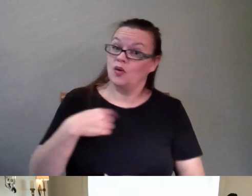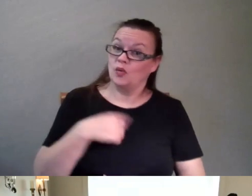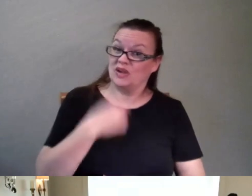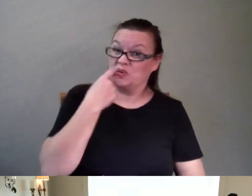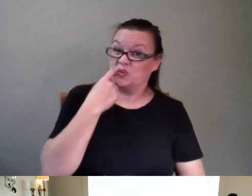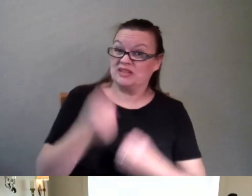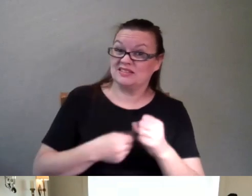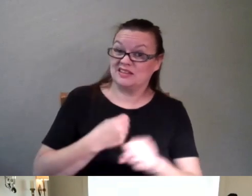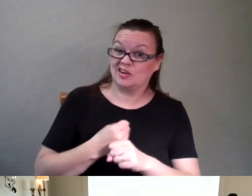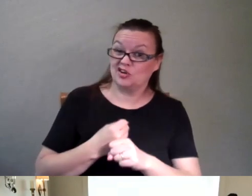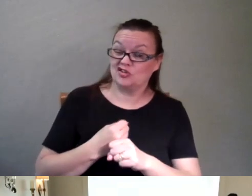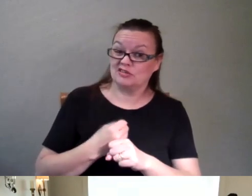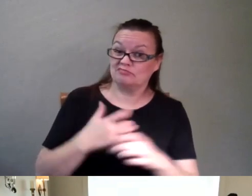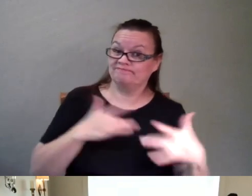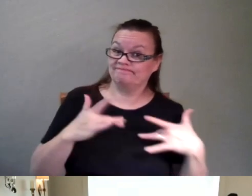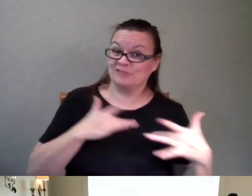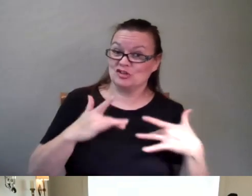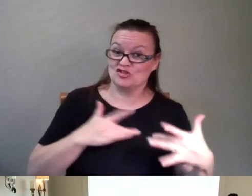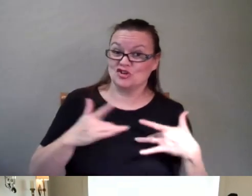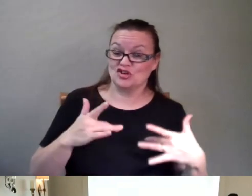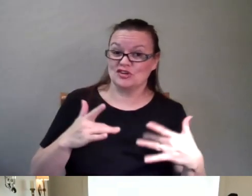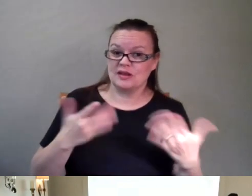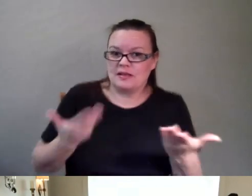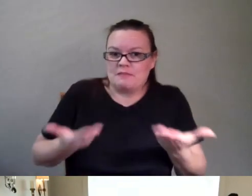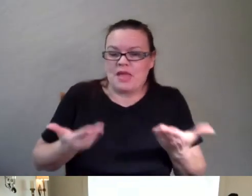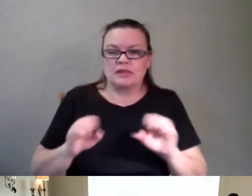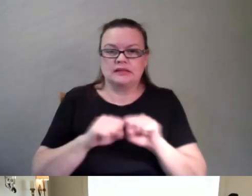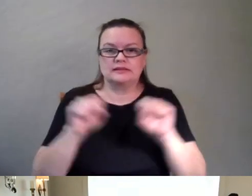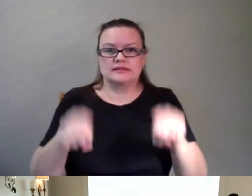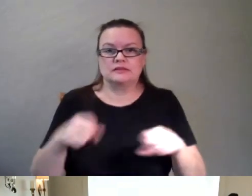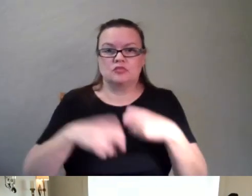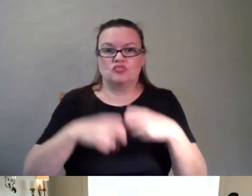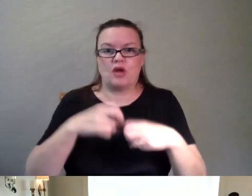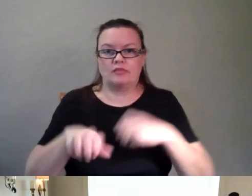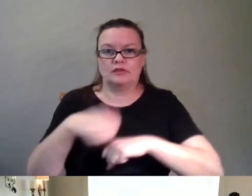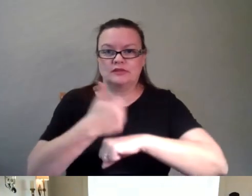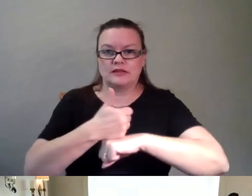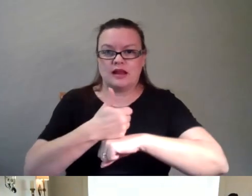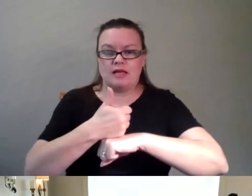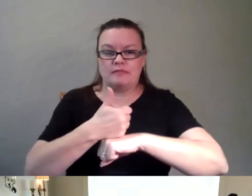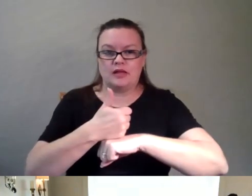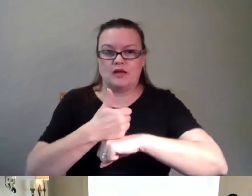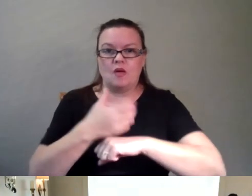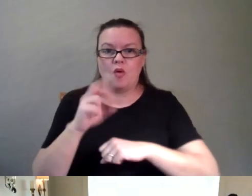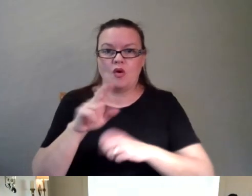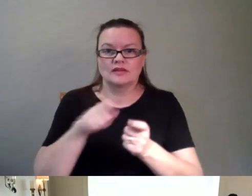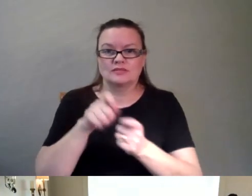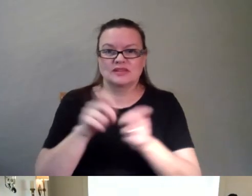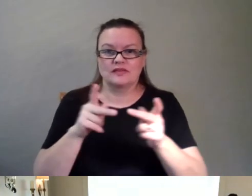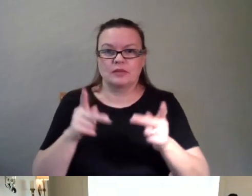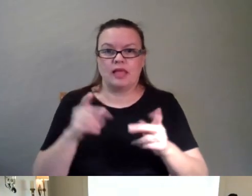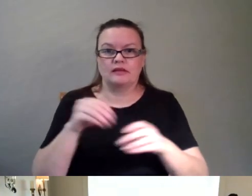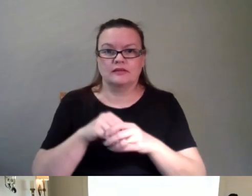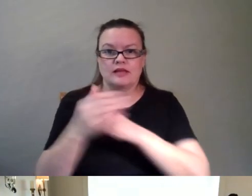are concerns that there are some kind of systematic problems that certain swaths of the country are